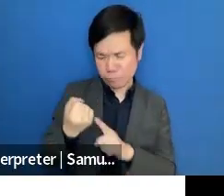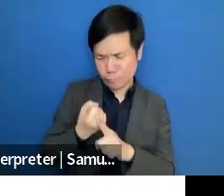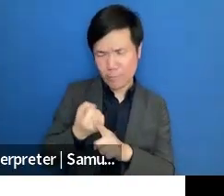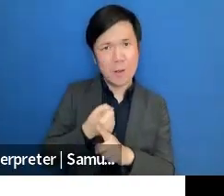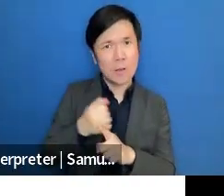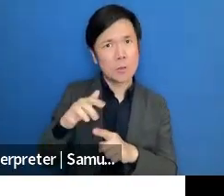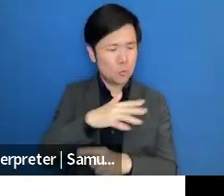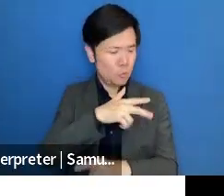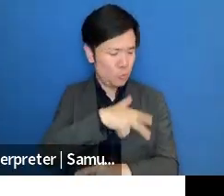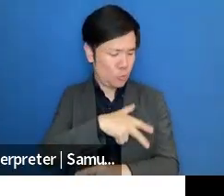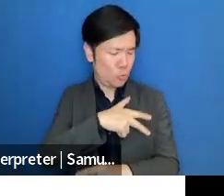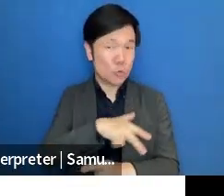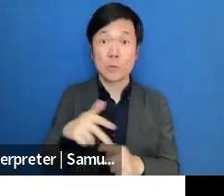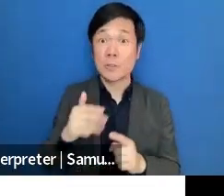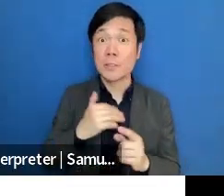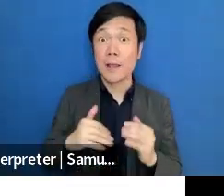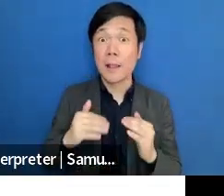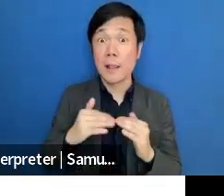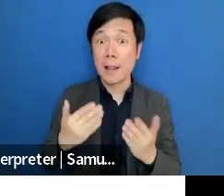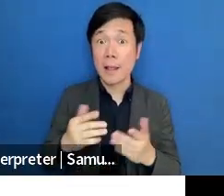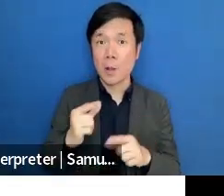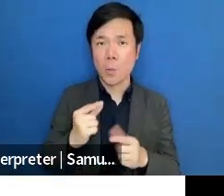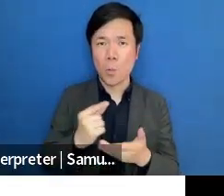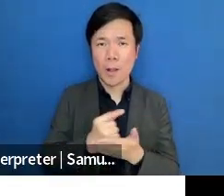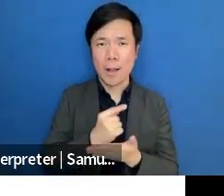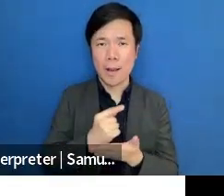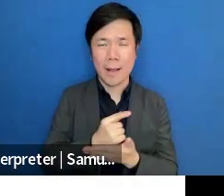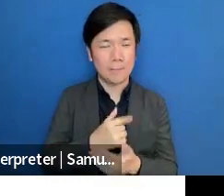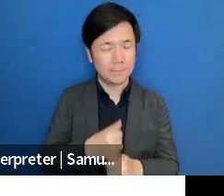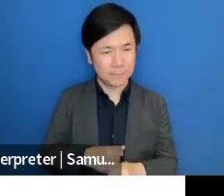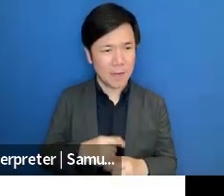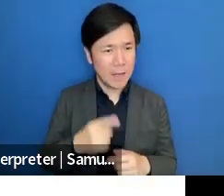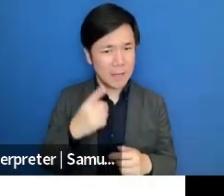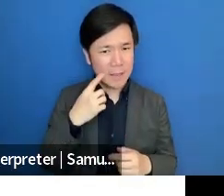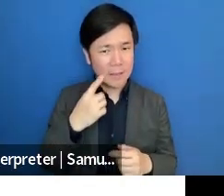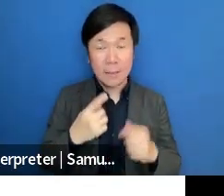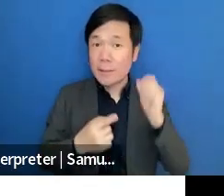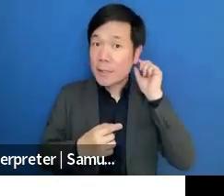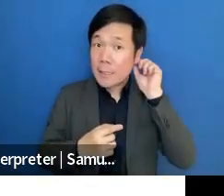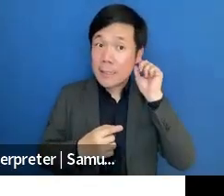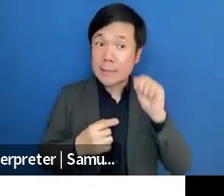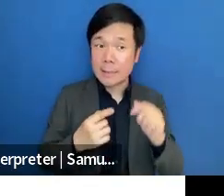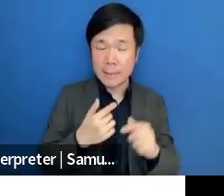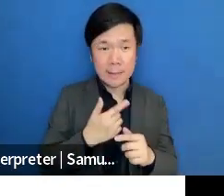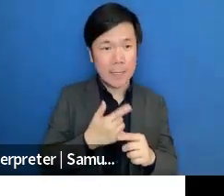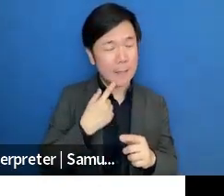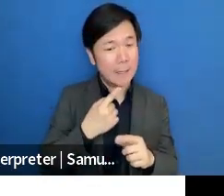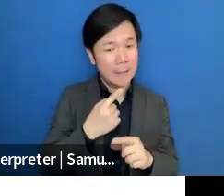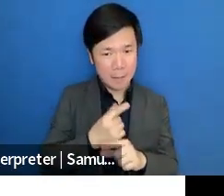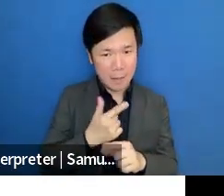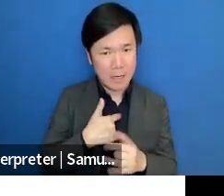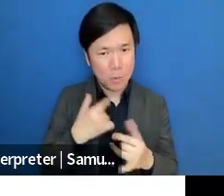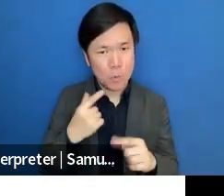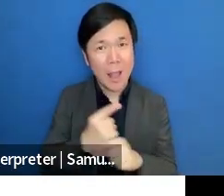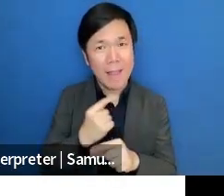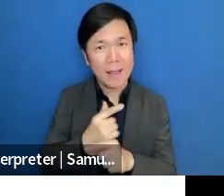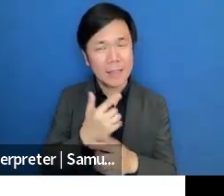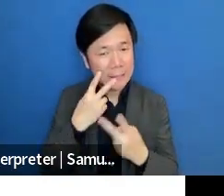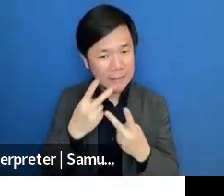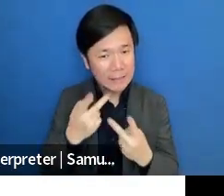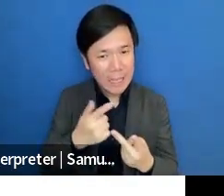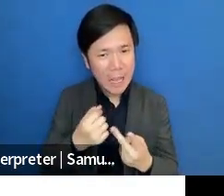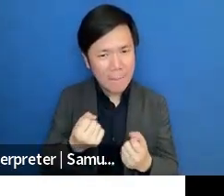in Uganda. I'm also a member of the Civil Society National Reference Group. The Civil Society Reference Group in Uganda is attuned